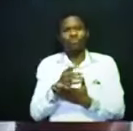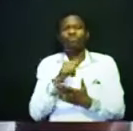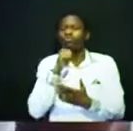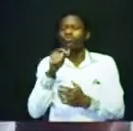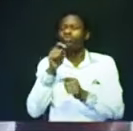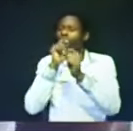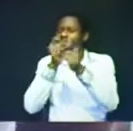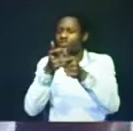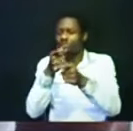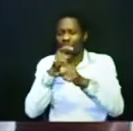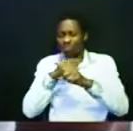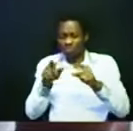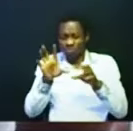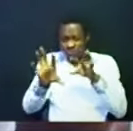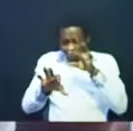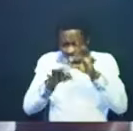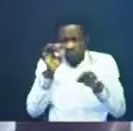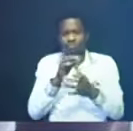the gift of word of